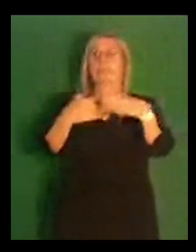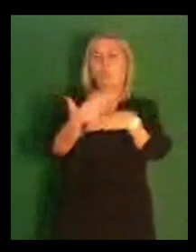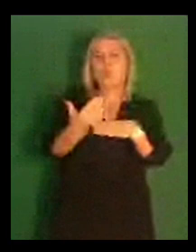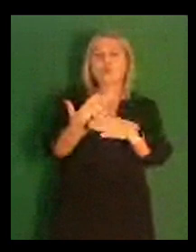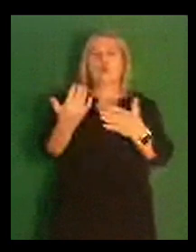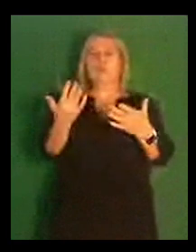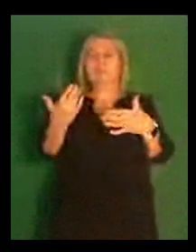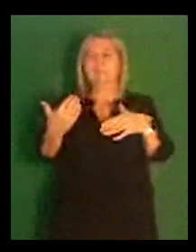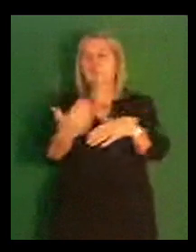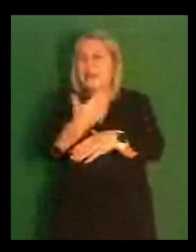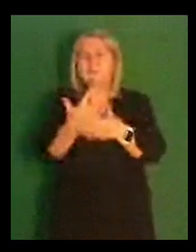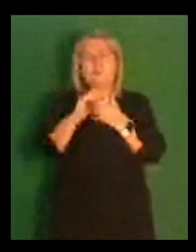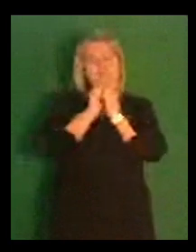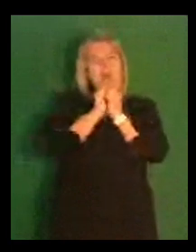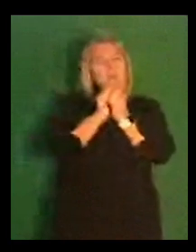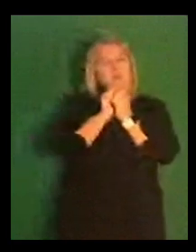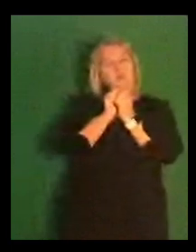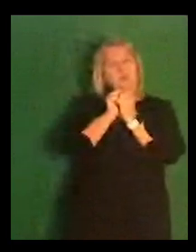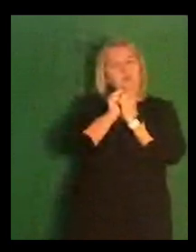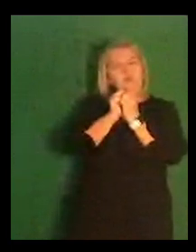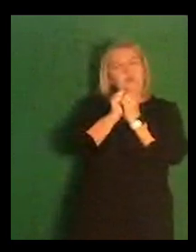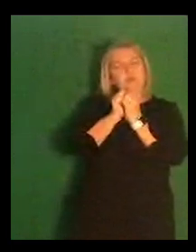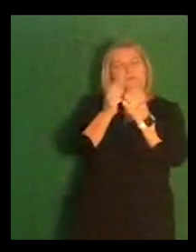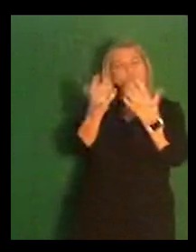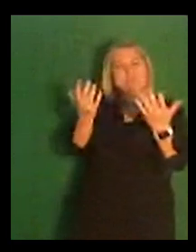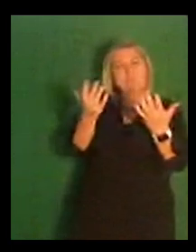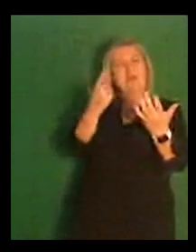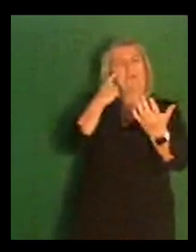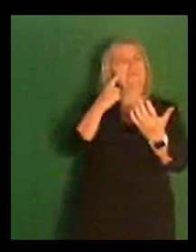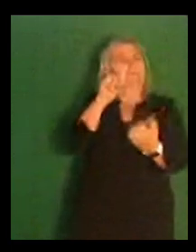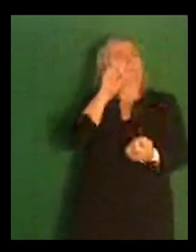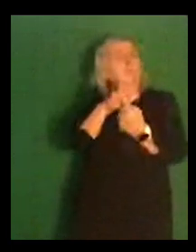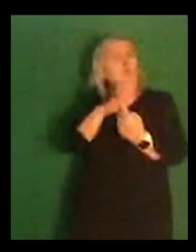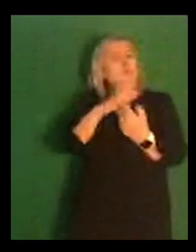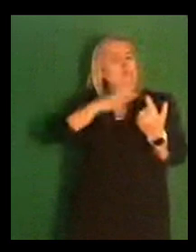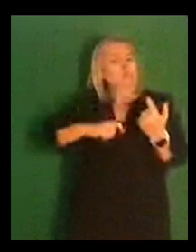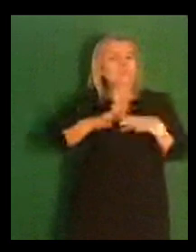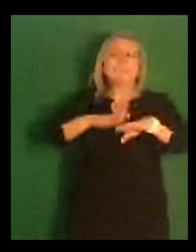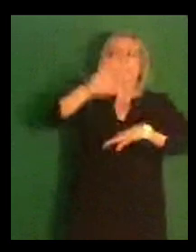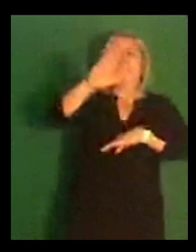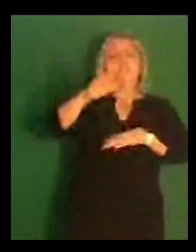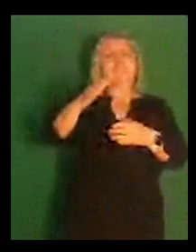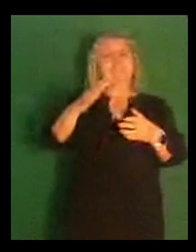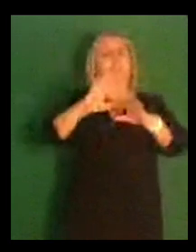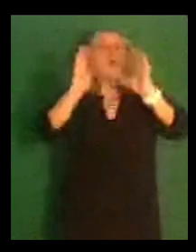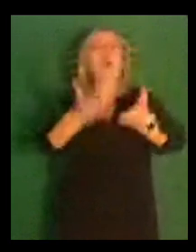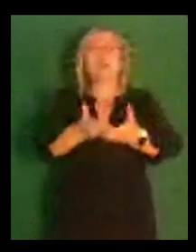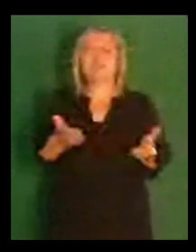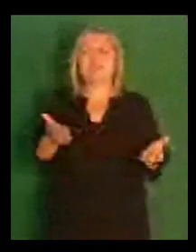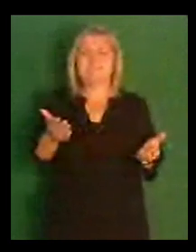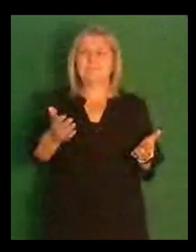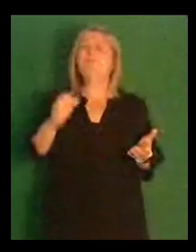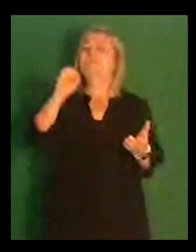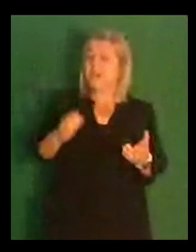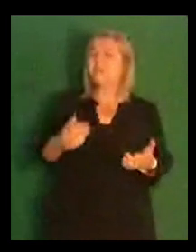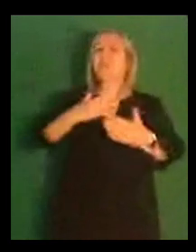practice values that are going to be important for humanity. So as much as I love, deeply, deeply love and crave